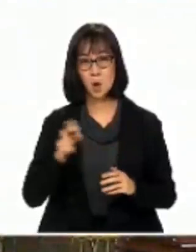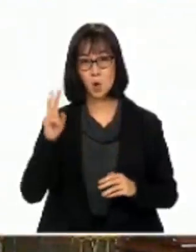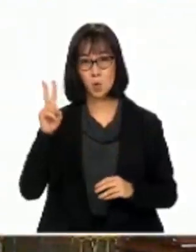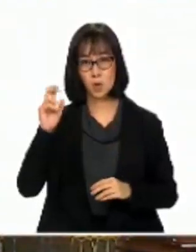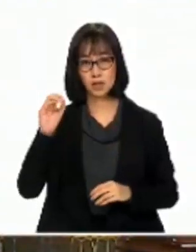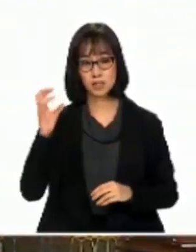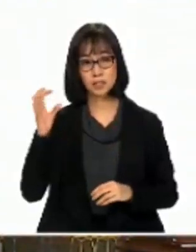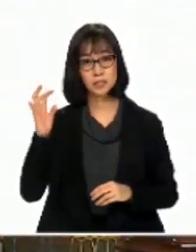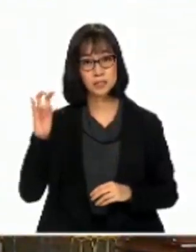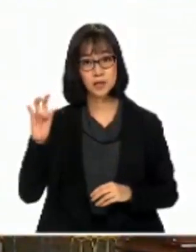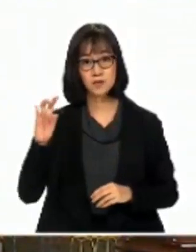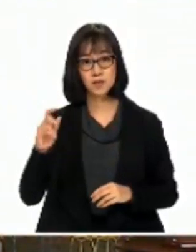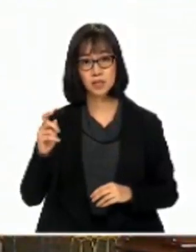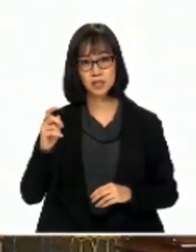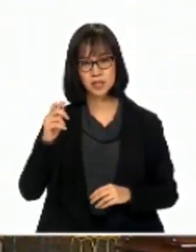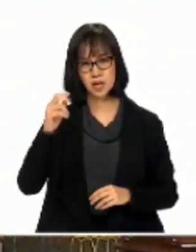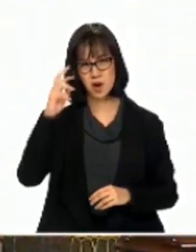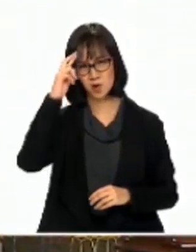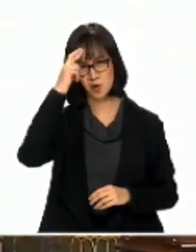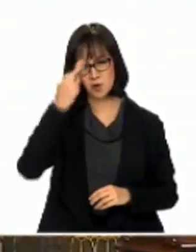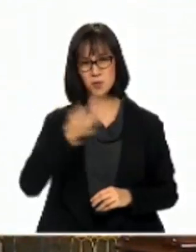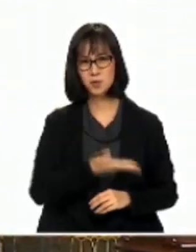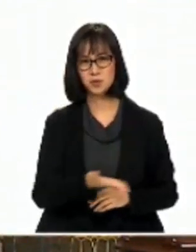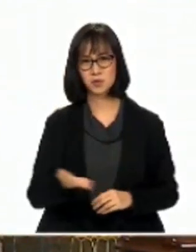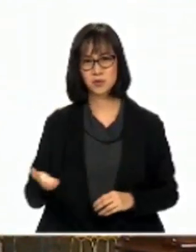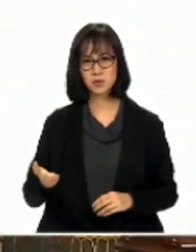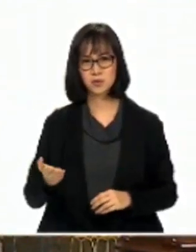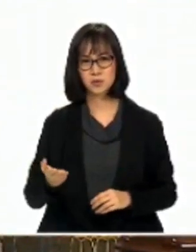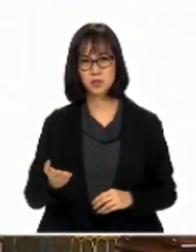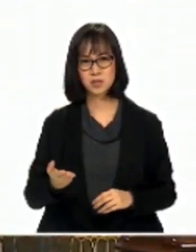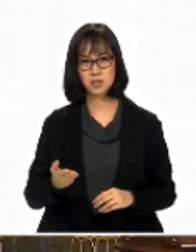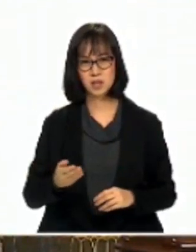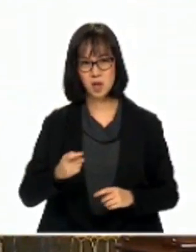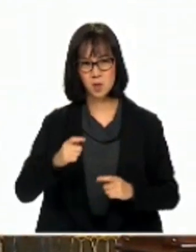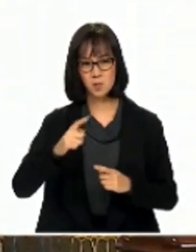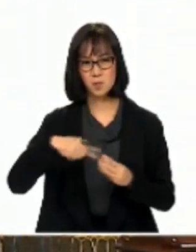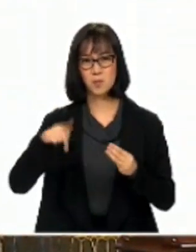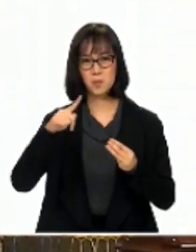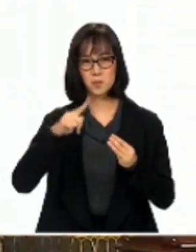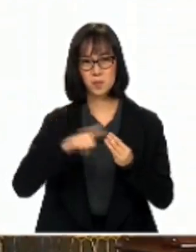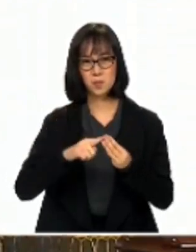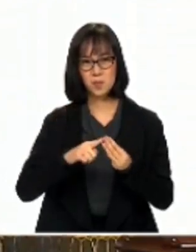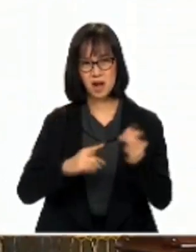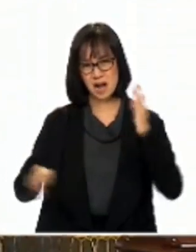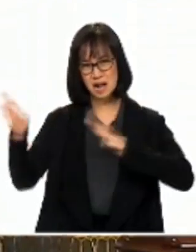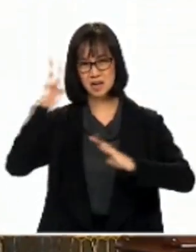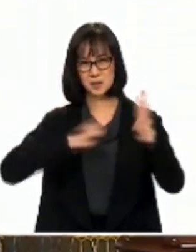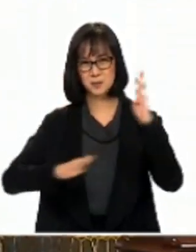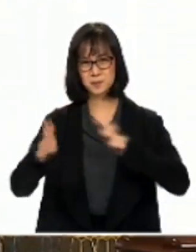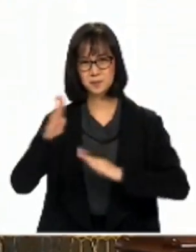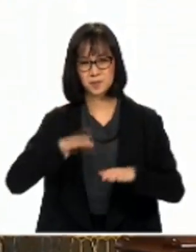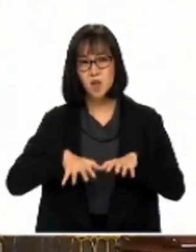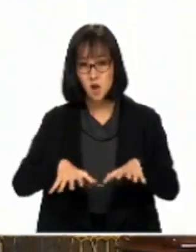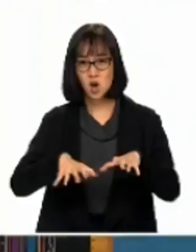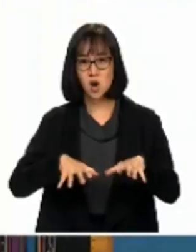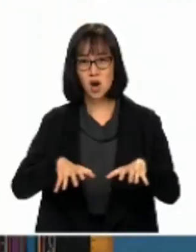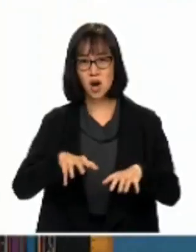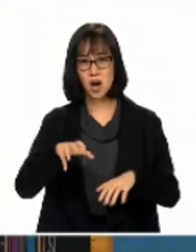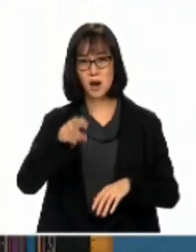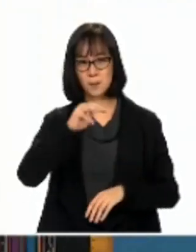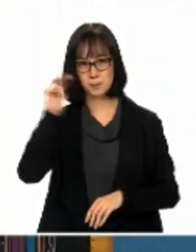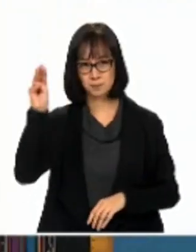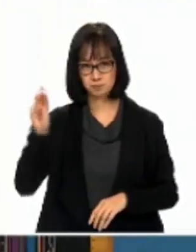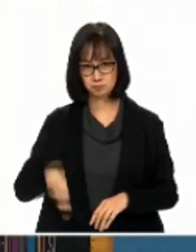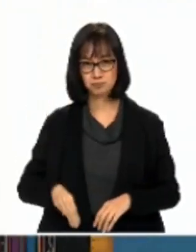I reminded all of you of the probable consequence of a catastrophic earthquake in Metro Manila and it